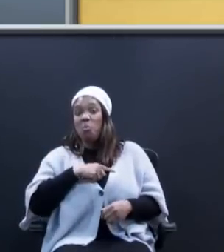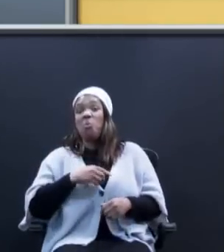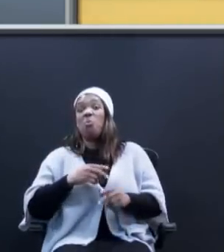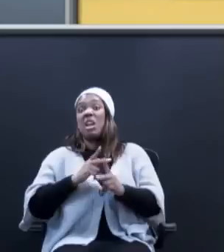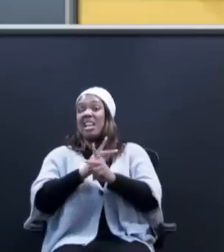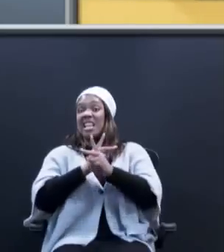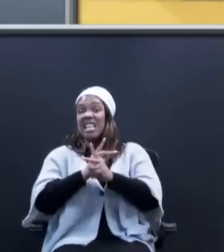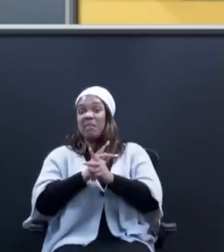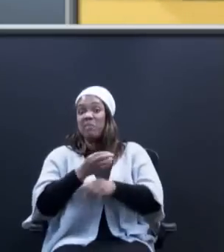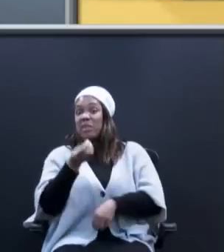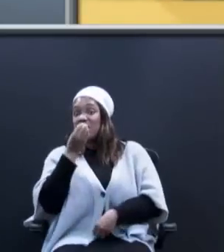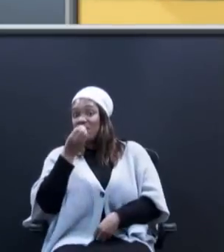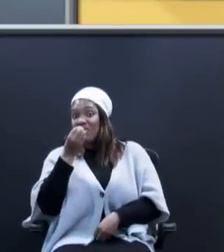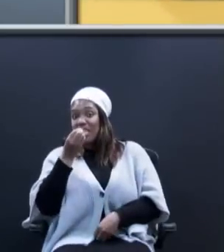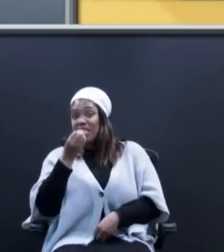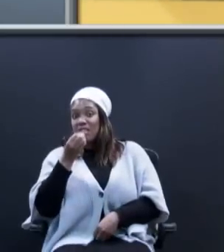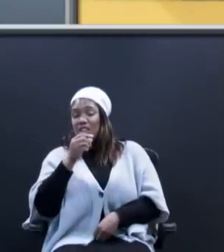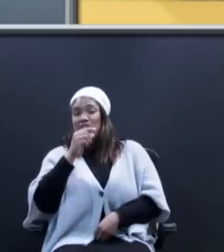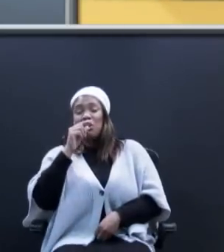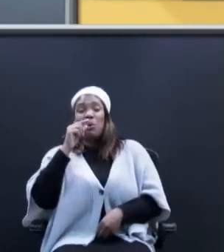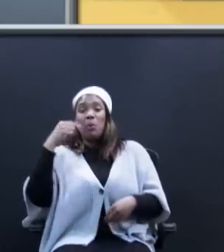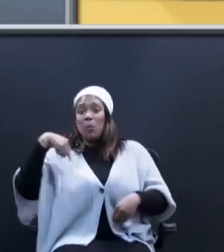me. That's what the Lord is telling you.